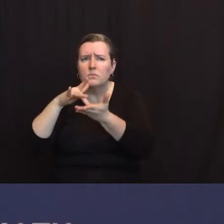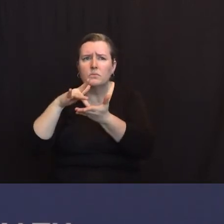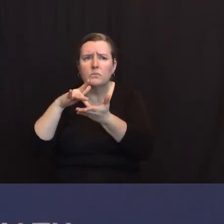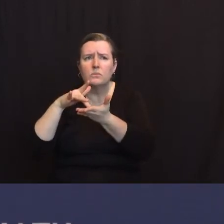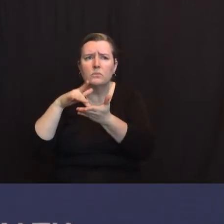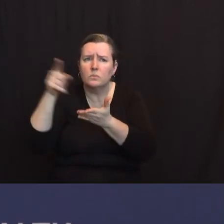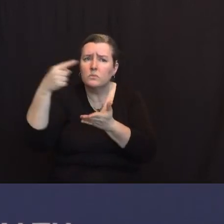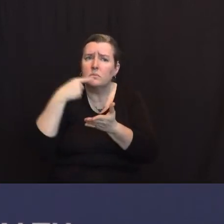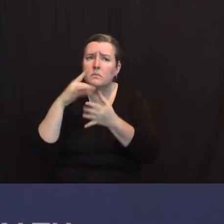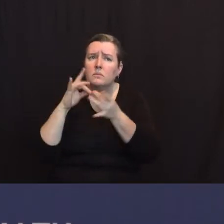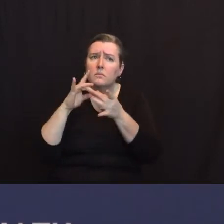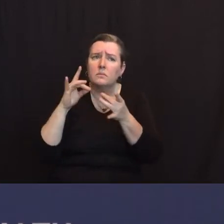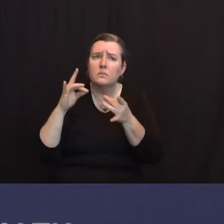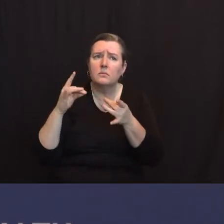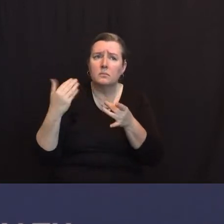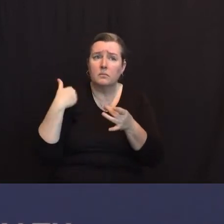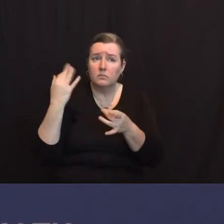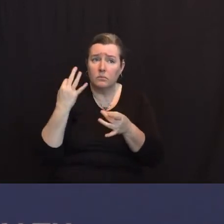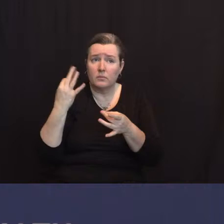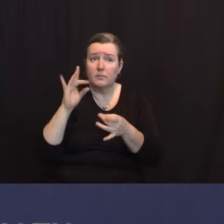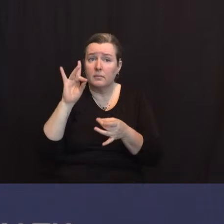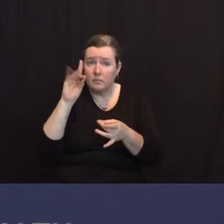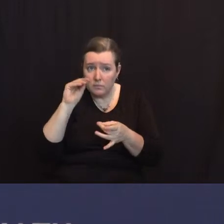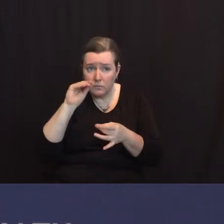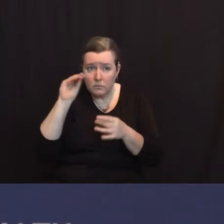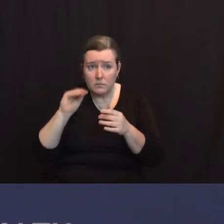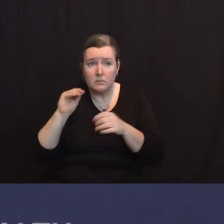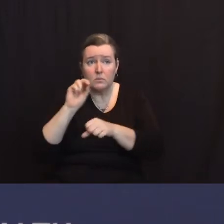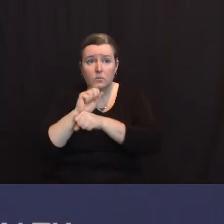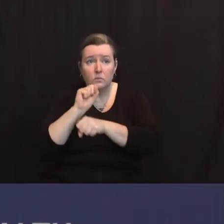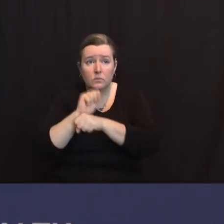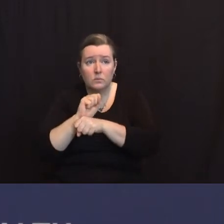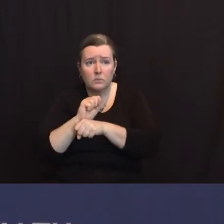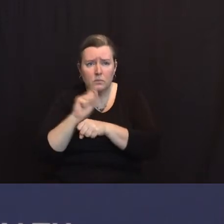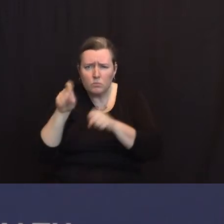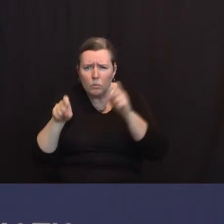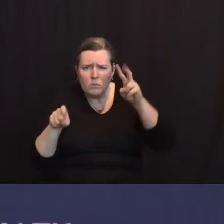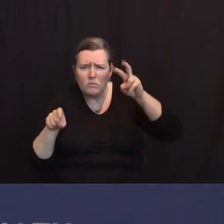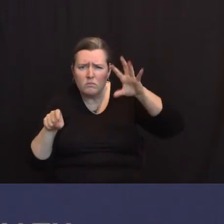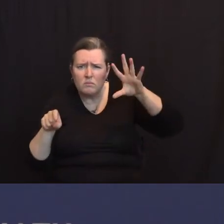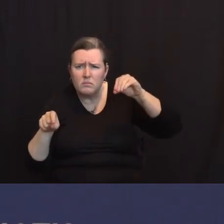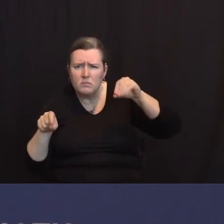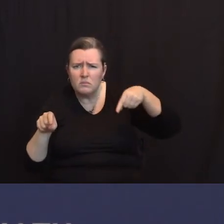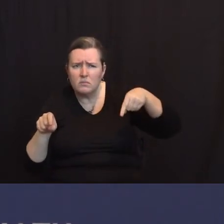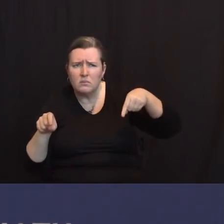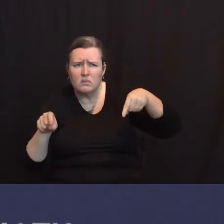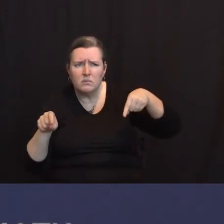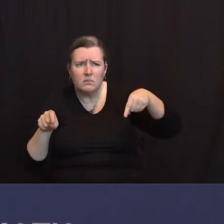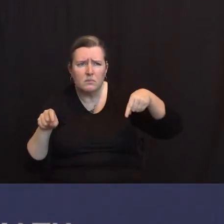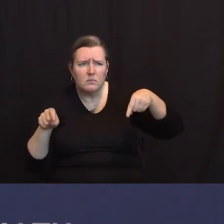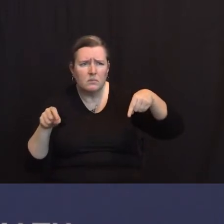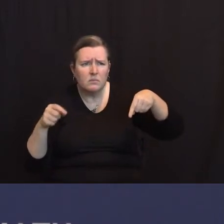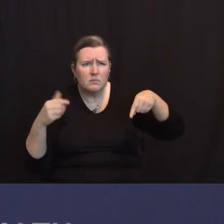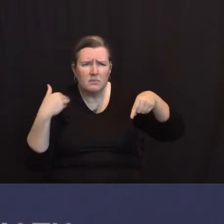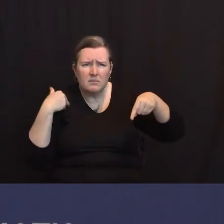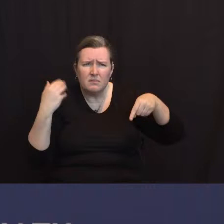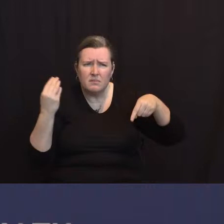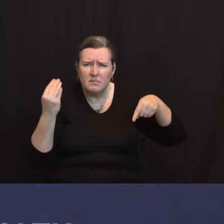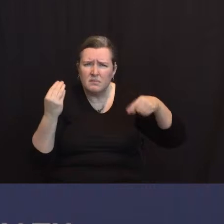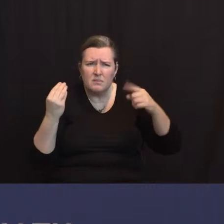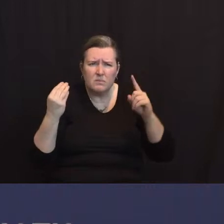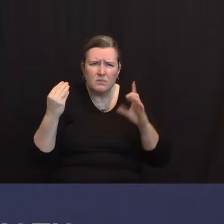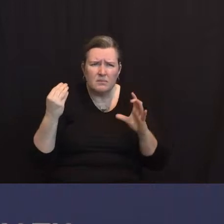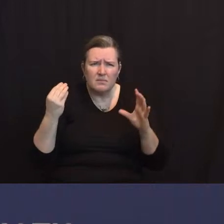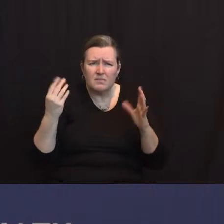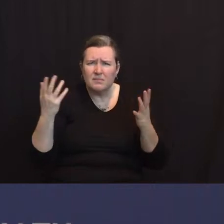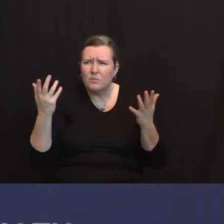people working. The initial plan was 250. I think you said on Monday there was about 100. Did some of these people have to be retrained, and what was the issue? Were